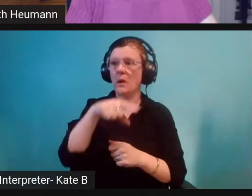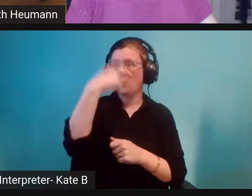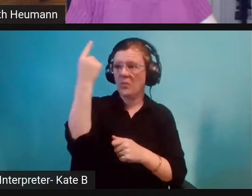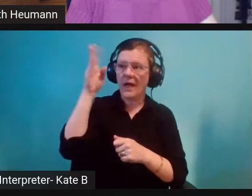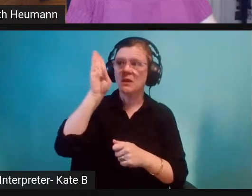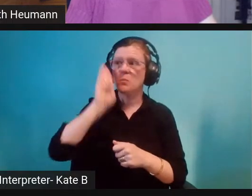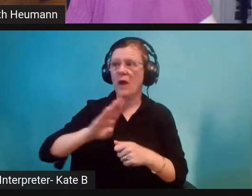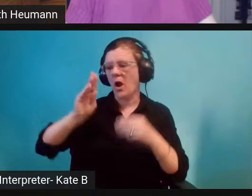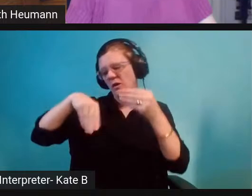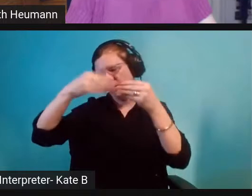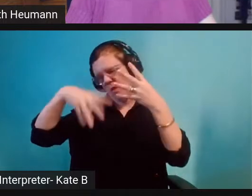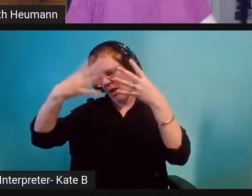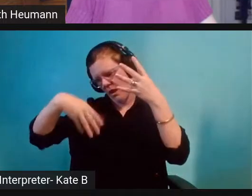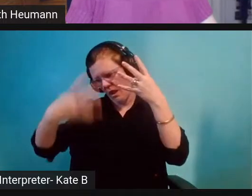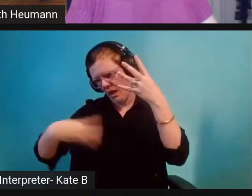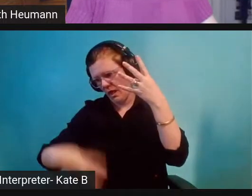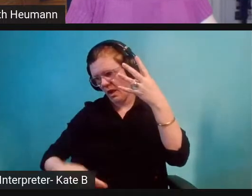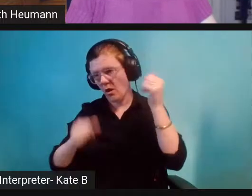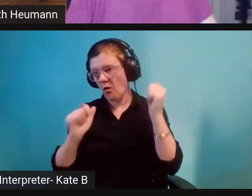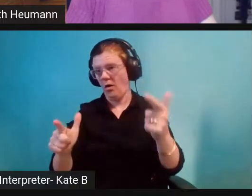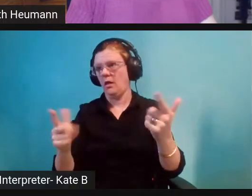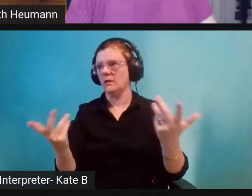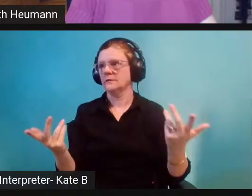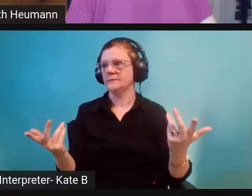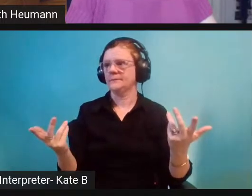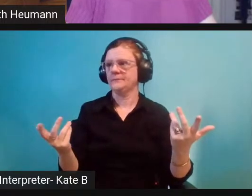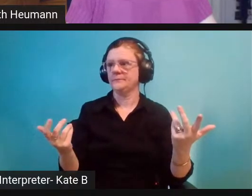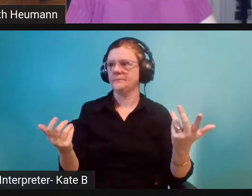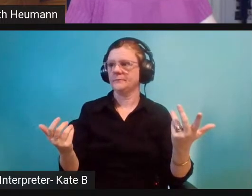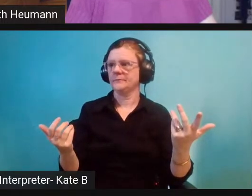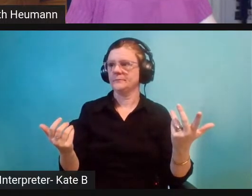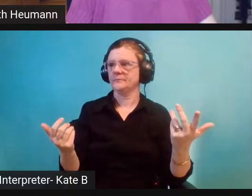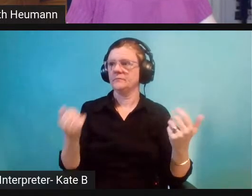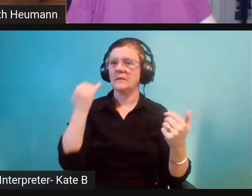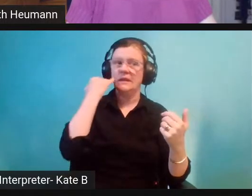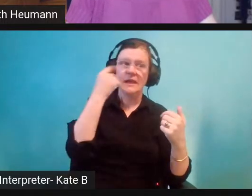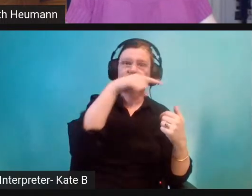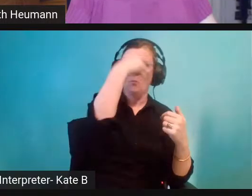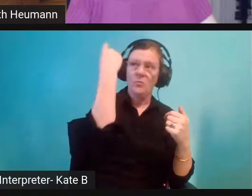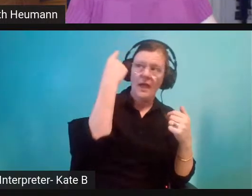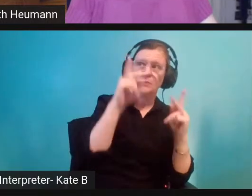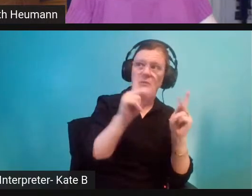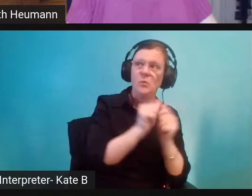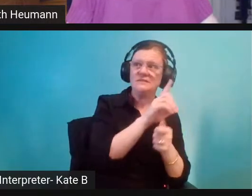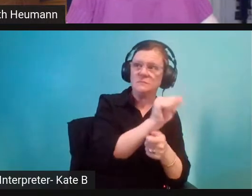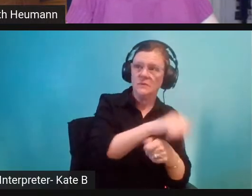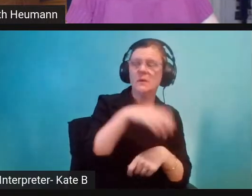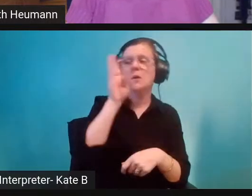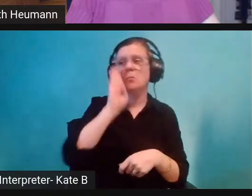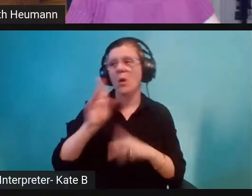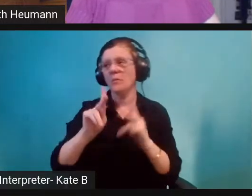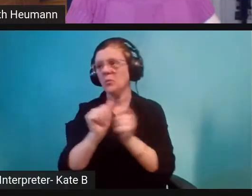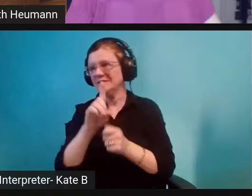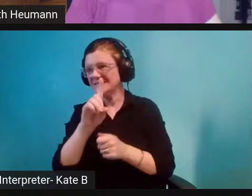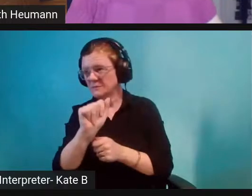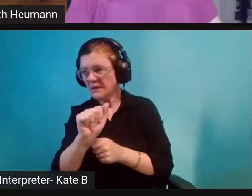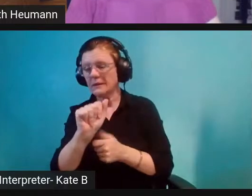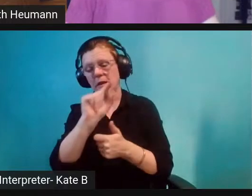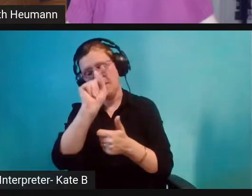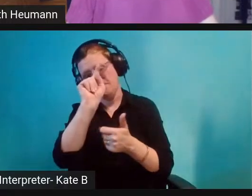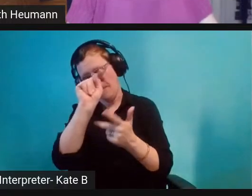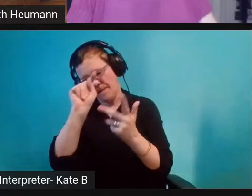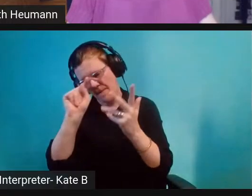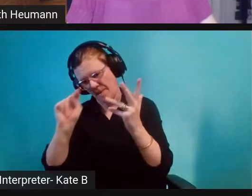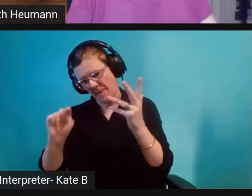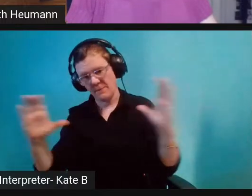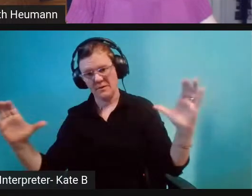and on and on. If disability, Black disabled individuals, brown disabled individuals, on and on,